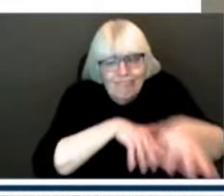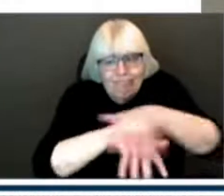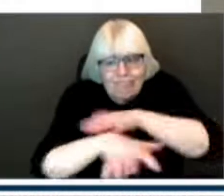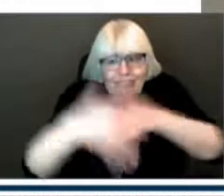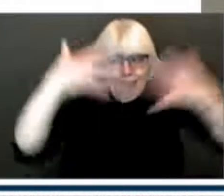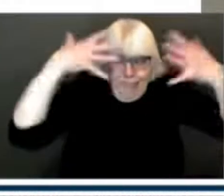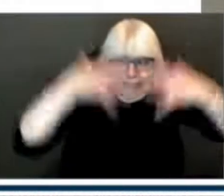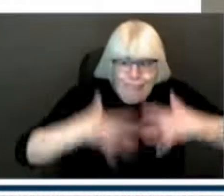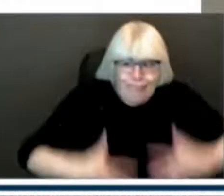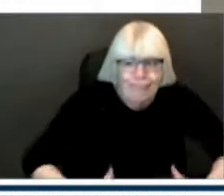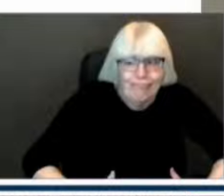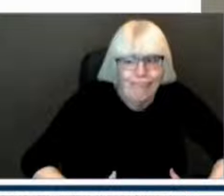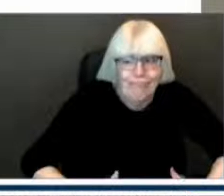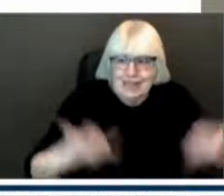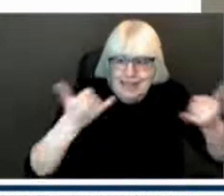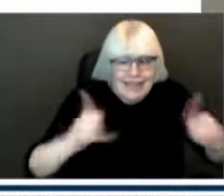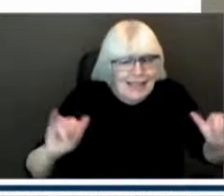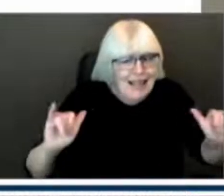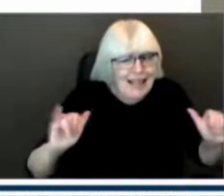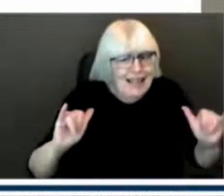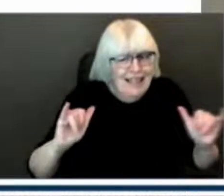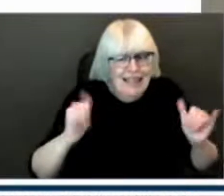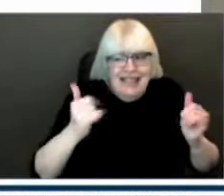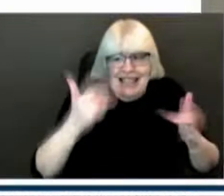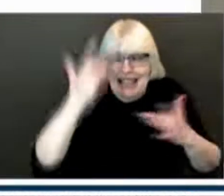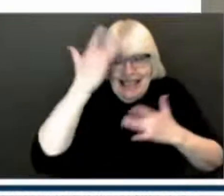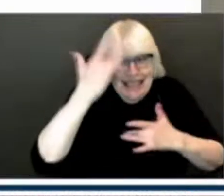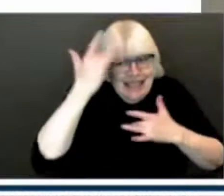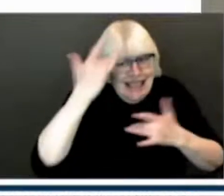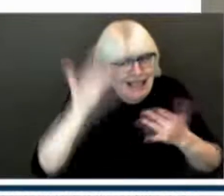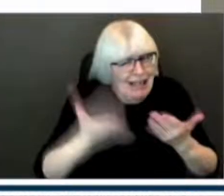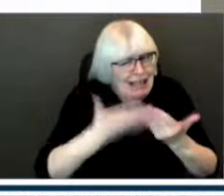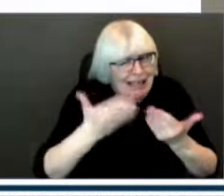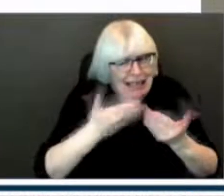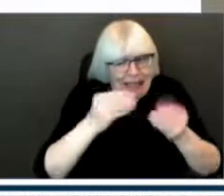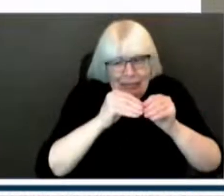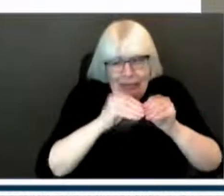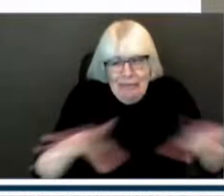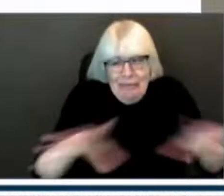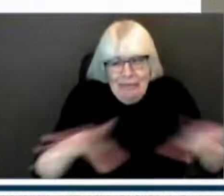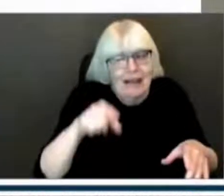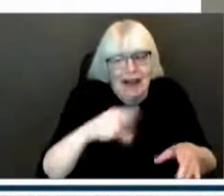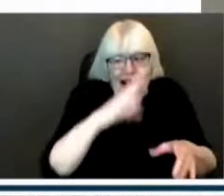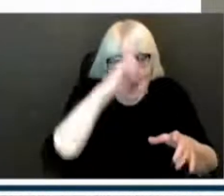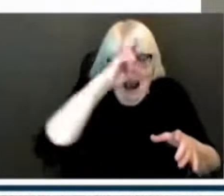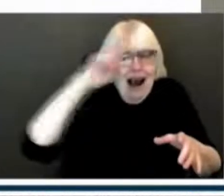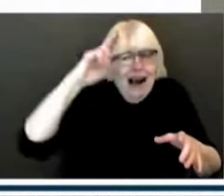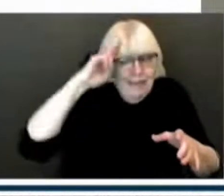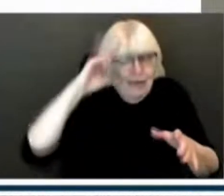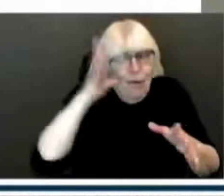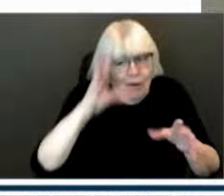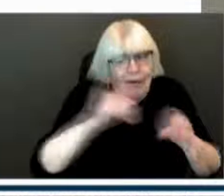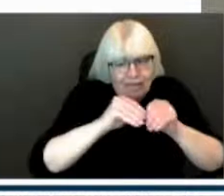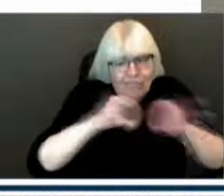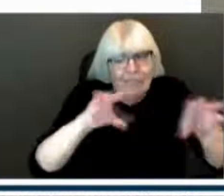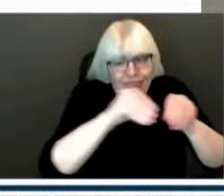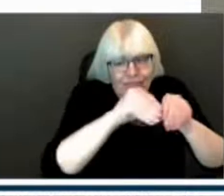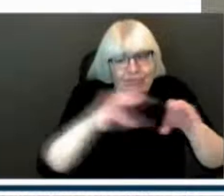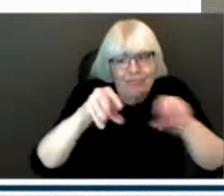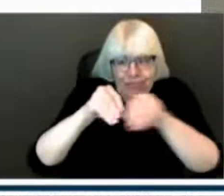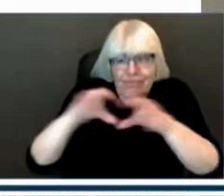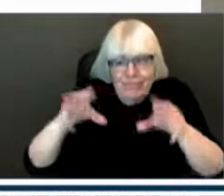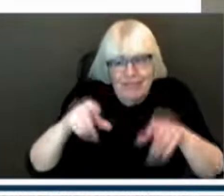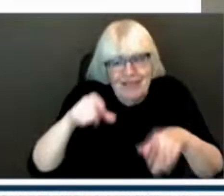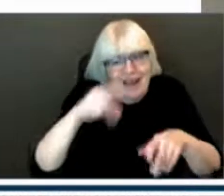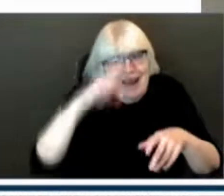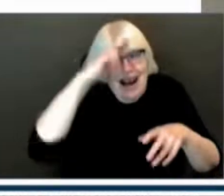an infectious variant that's highly prevalent, that's going to be spread into hospitals. So it's part of what's putting pressure on hospitals. And but those